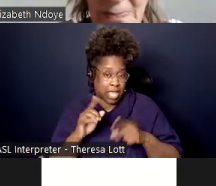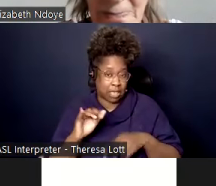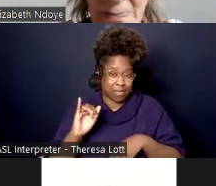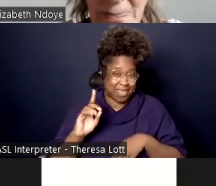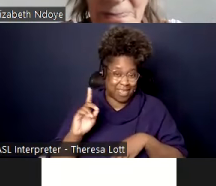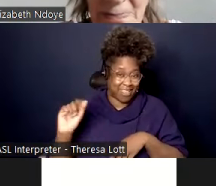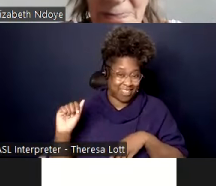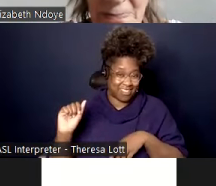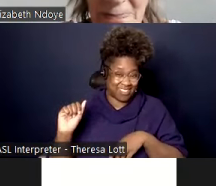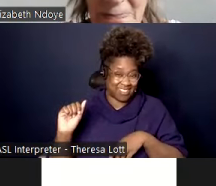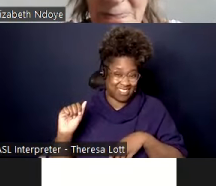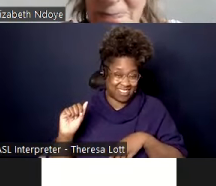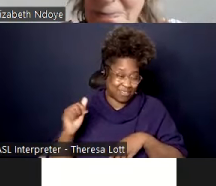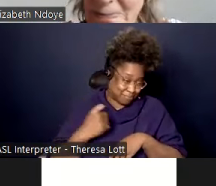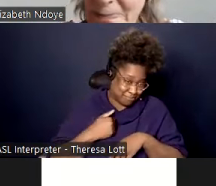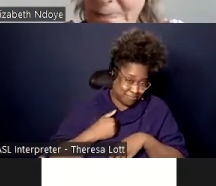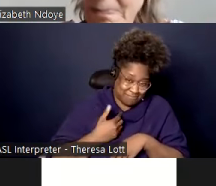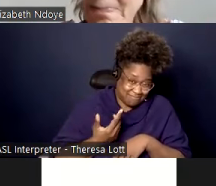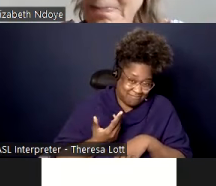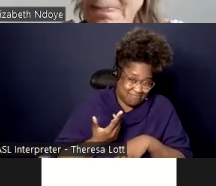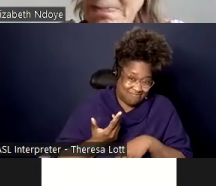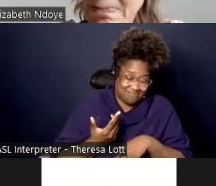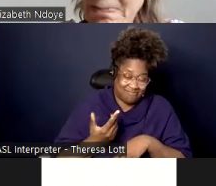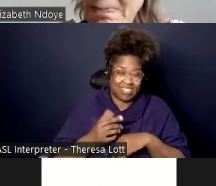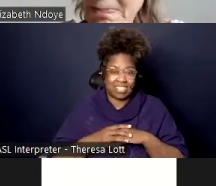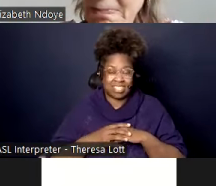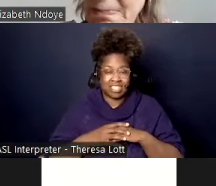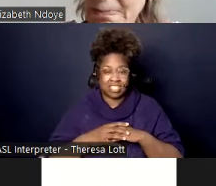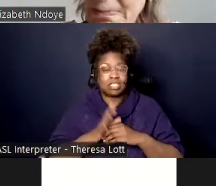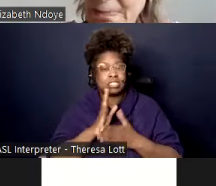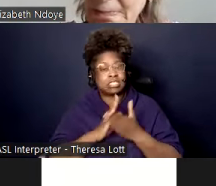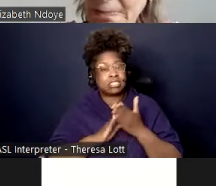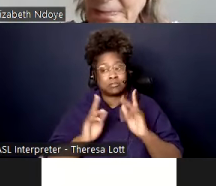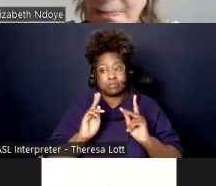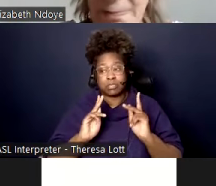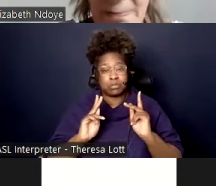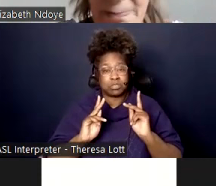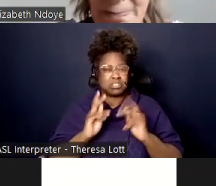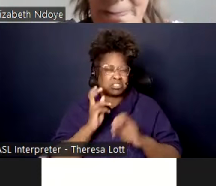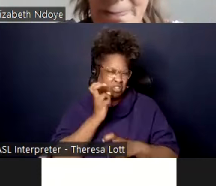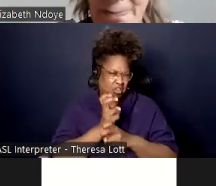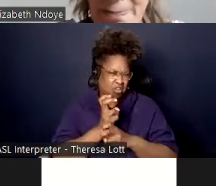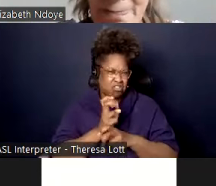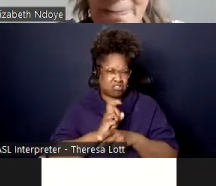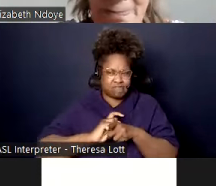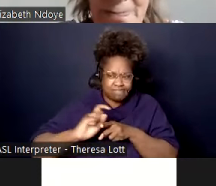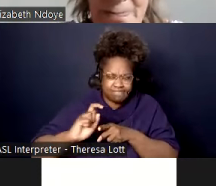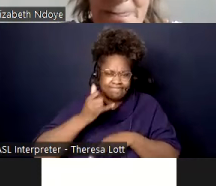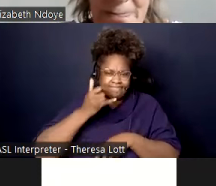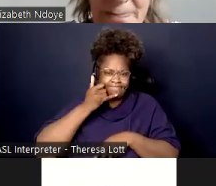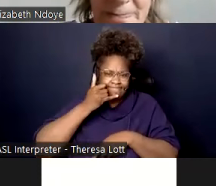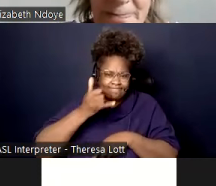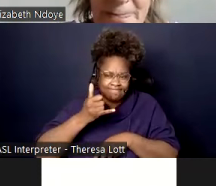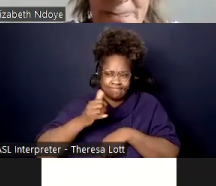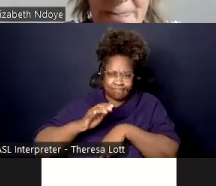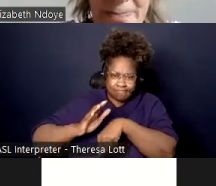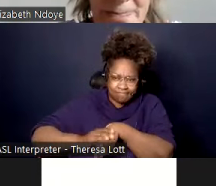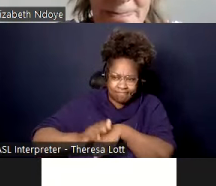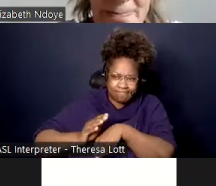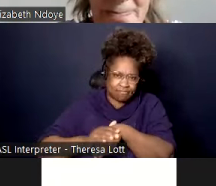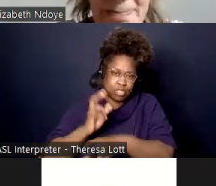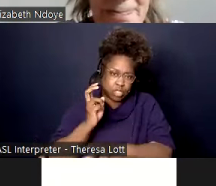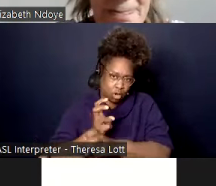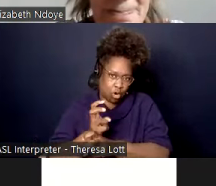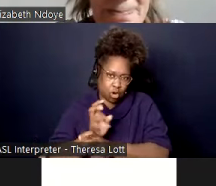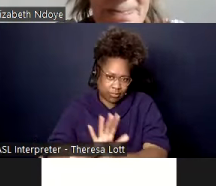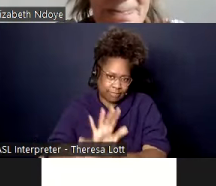can speak for myself on that too. And we've also heard that some community members are harder to reach through some of these typical alert systems. There's been,